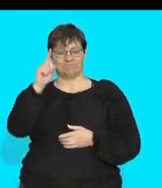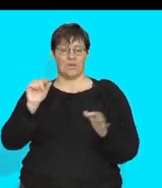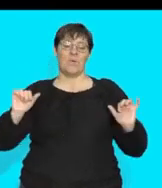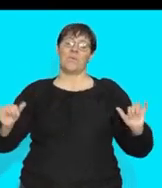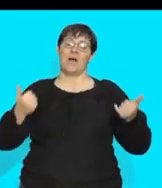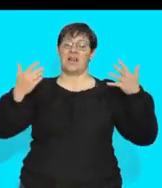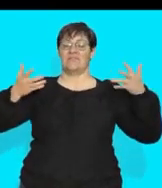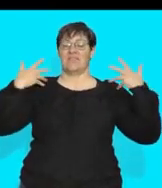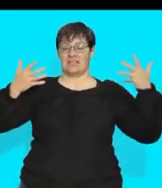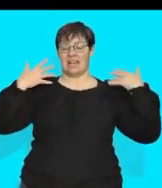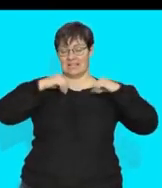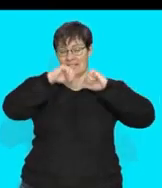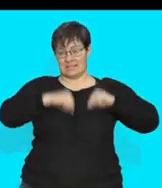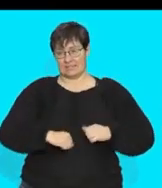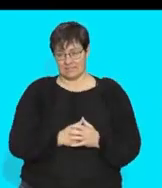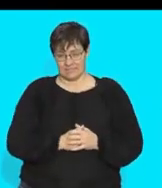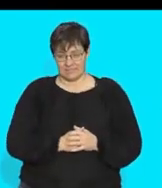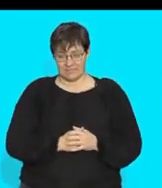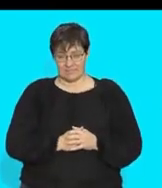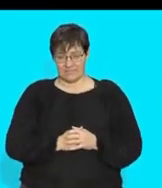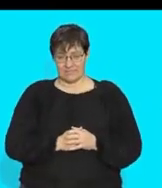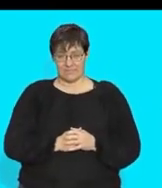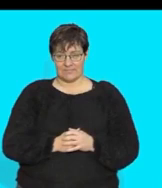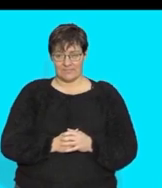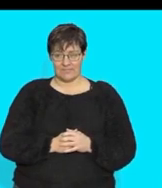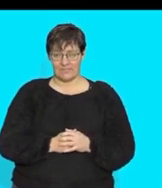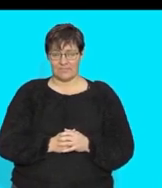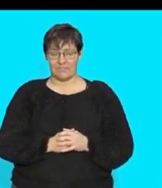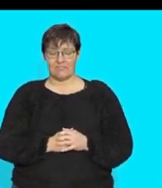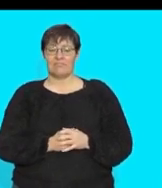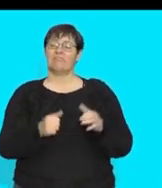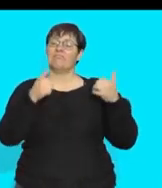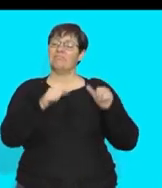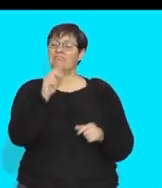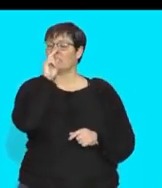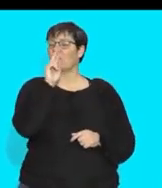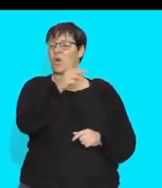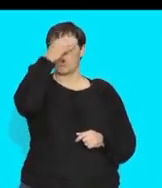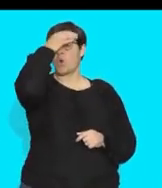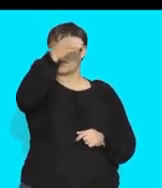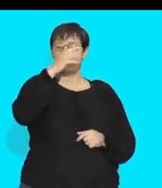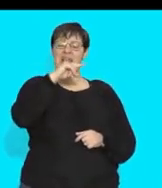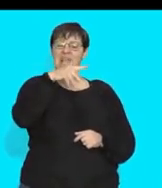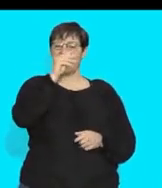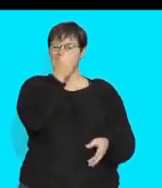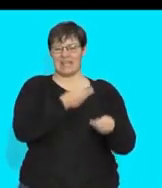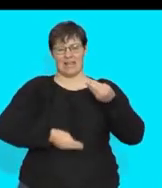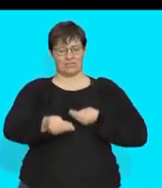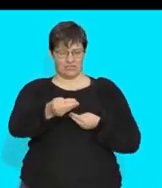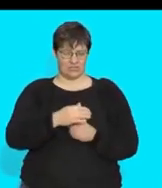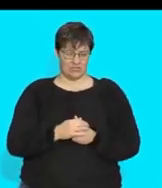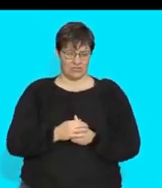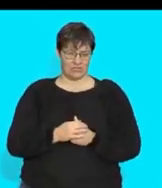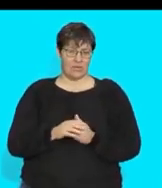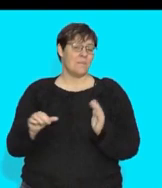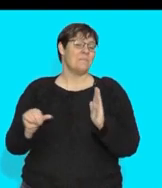system. We then looked at the whole concept of gaseous exchange. And very importantly,